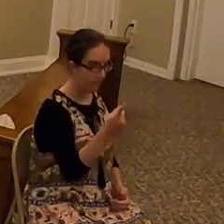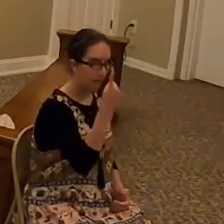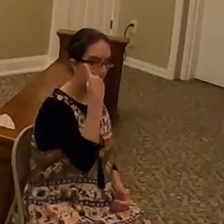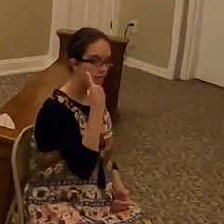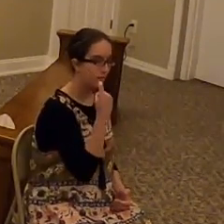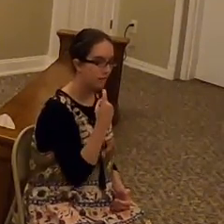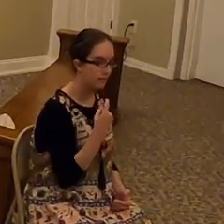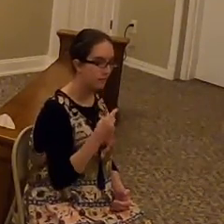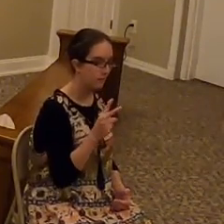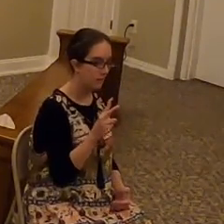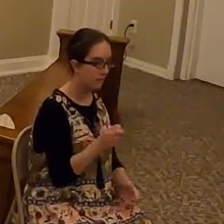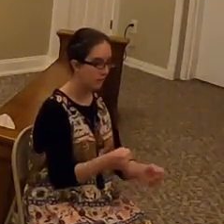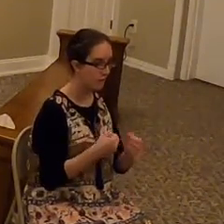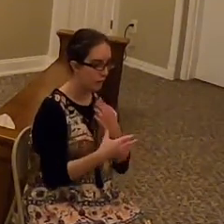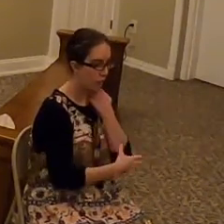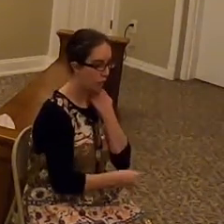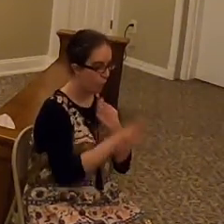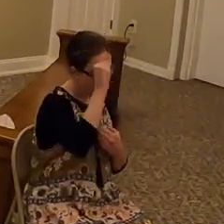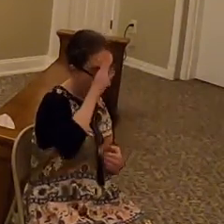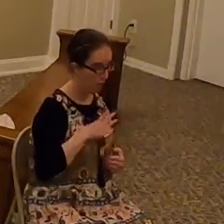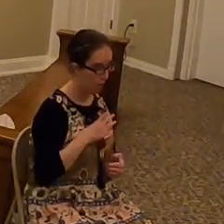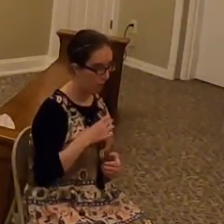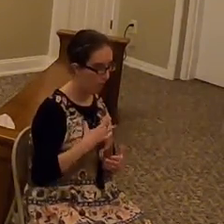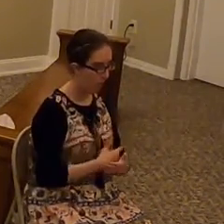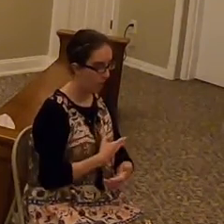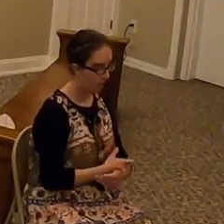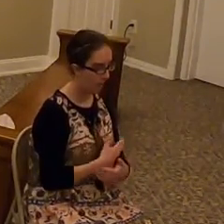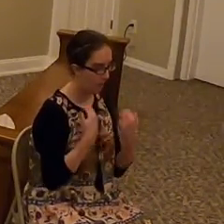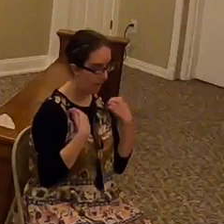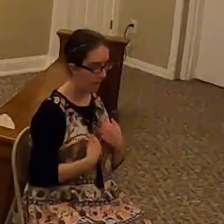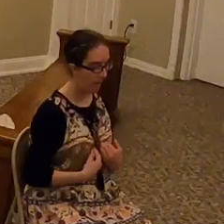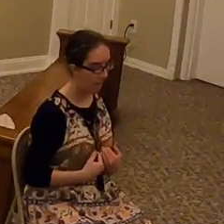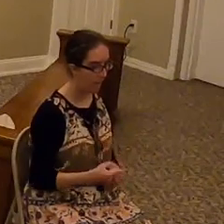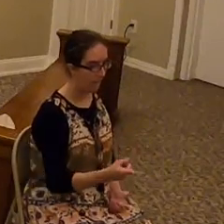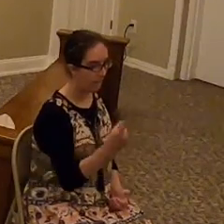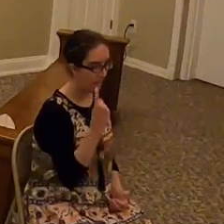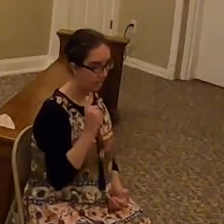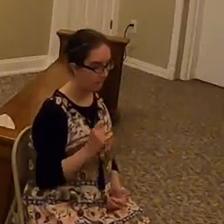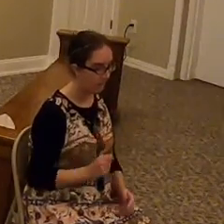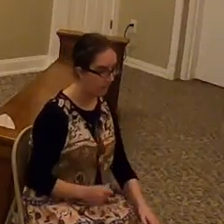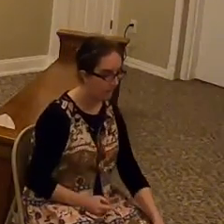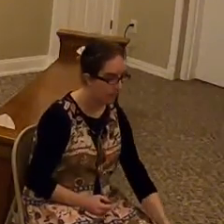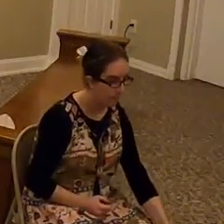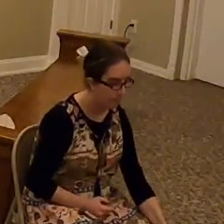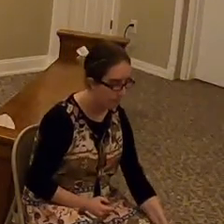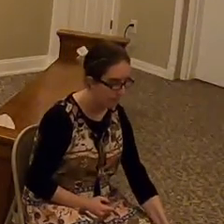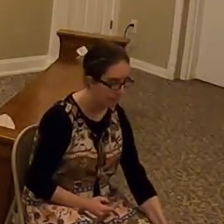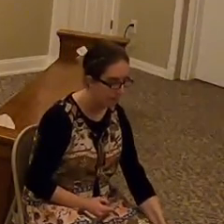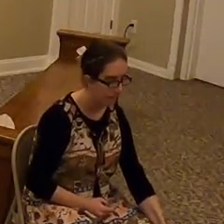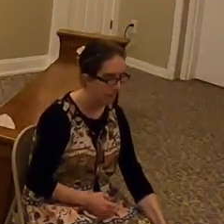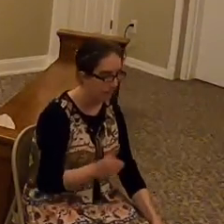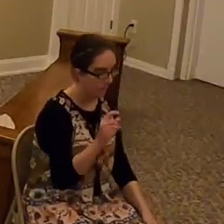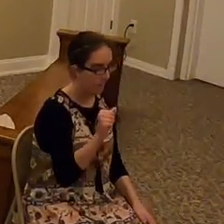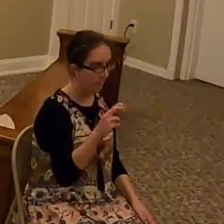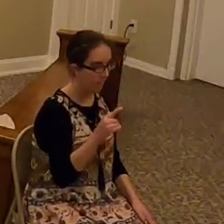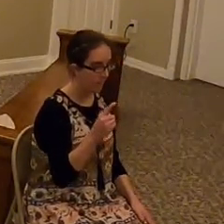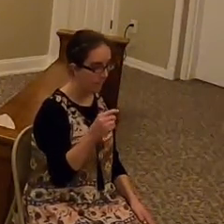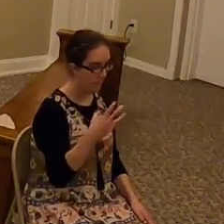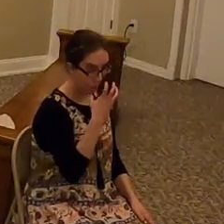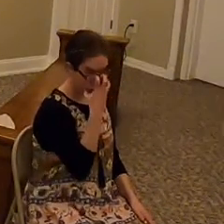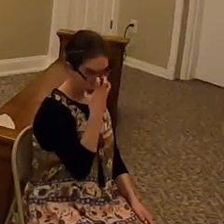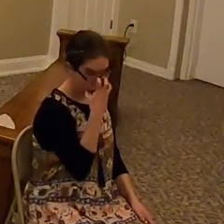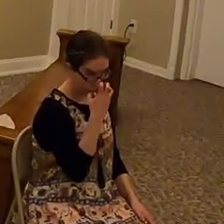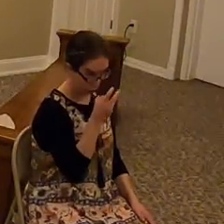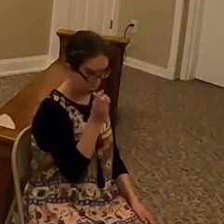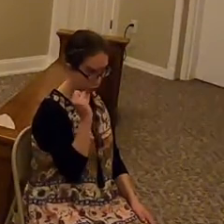unto him, but took the poor man's lamb and dressed it for the man that was come to him. And David's anger